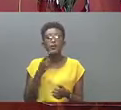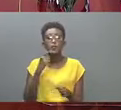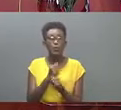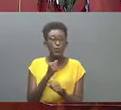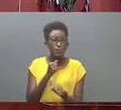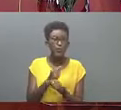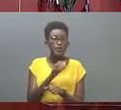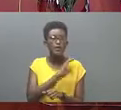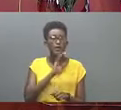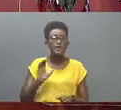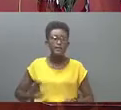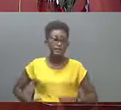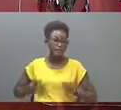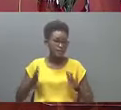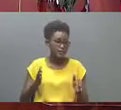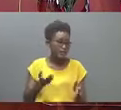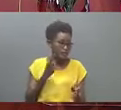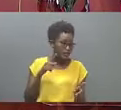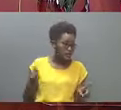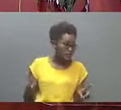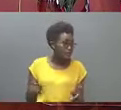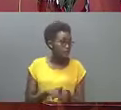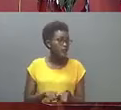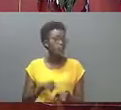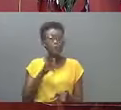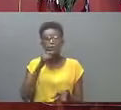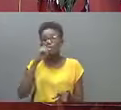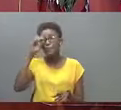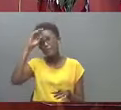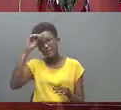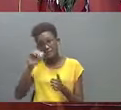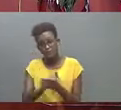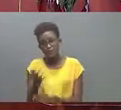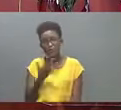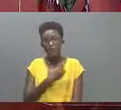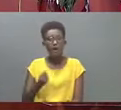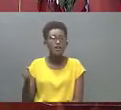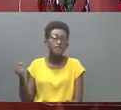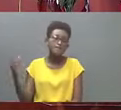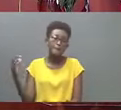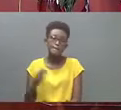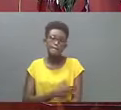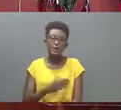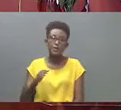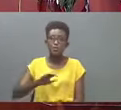family, to believe we have given power to become children of God.